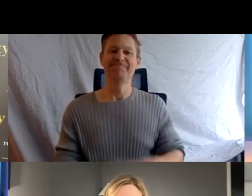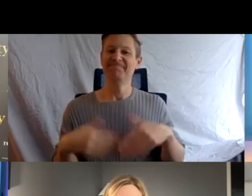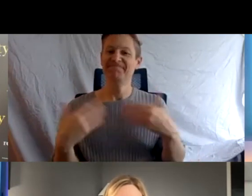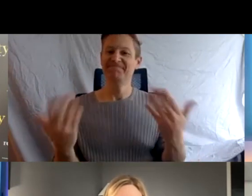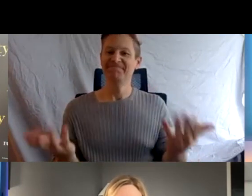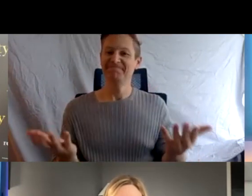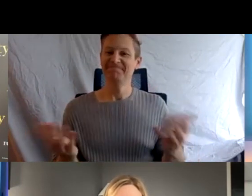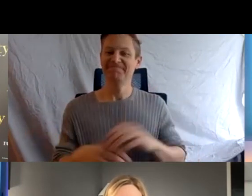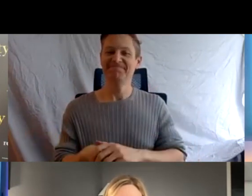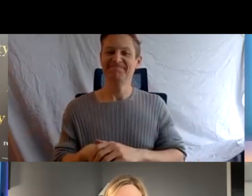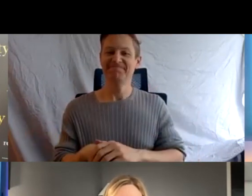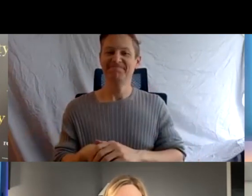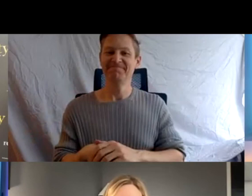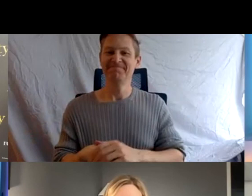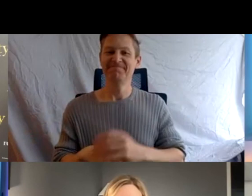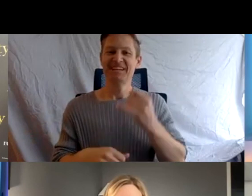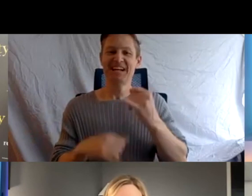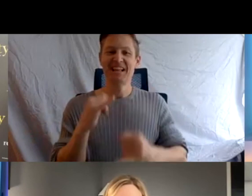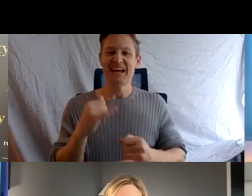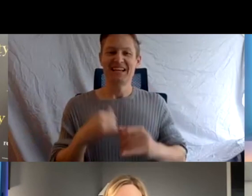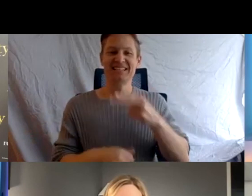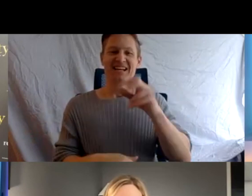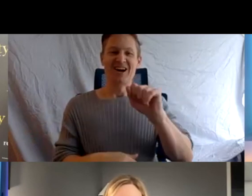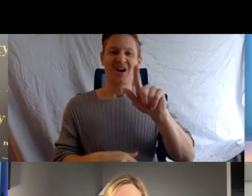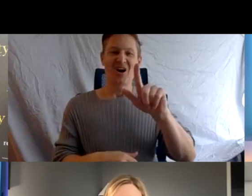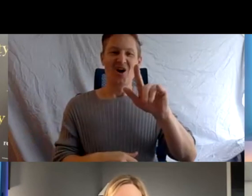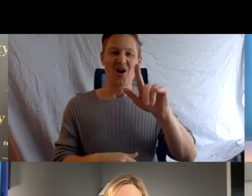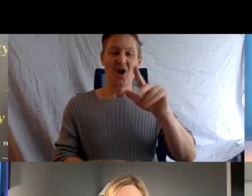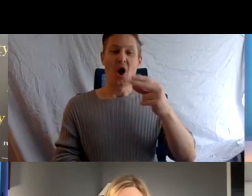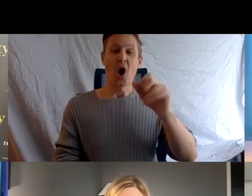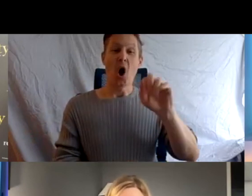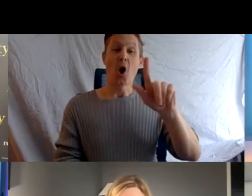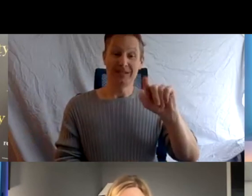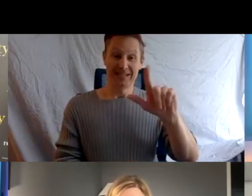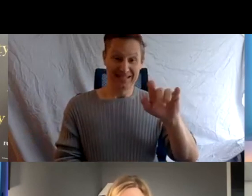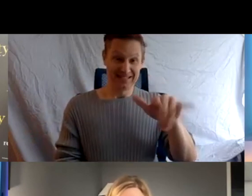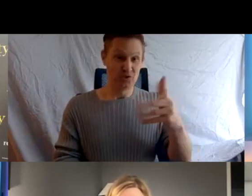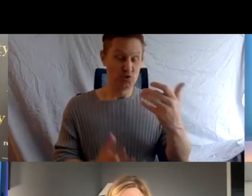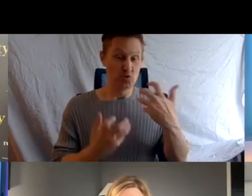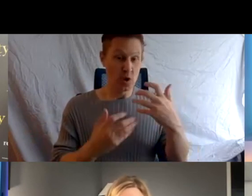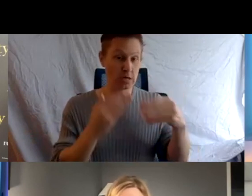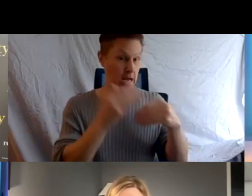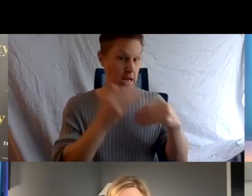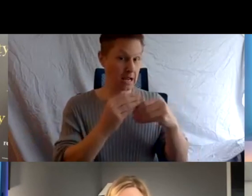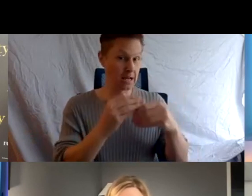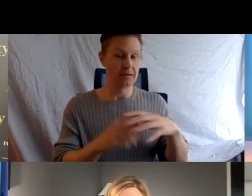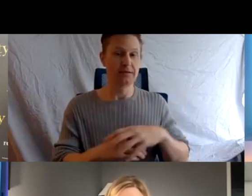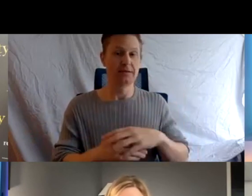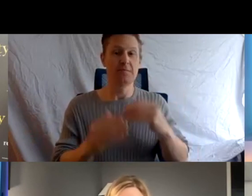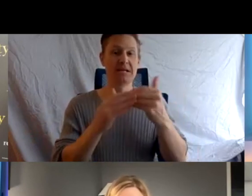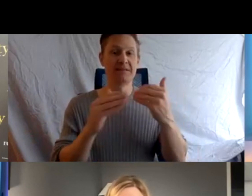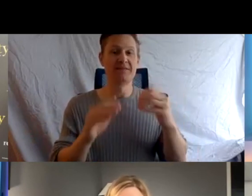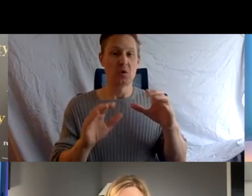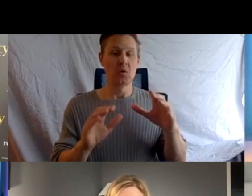With that, last but not least, Hartley, do you have anything you want to say or add before we close